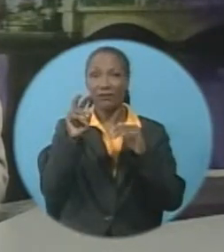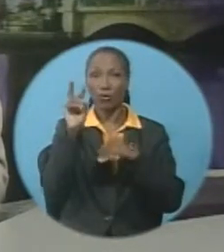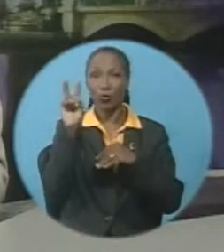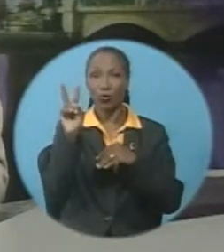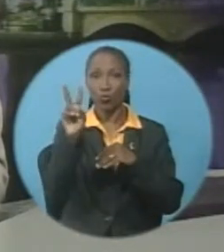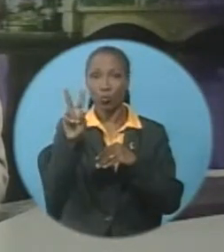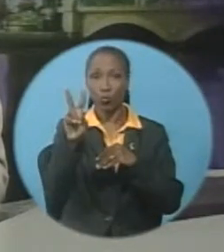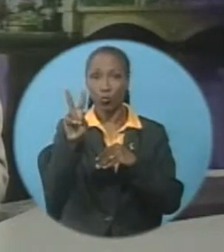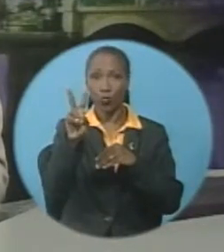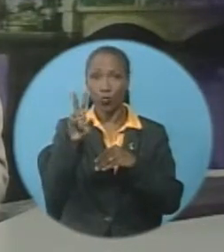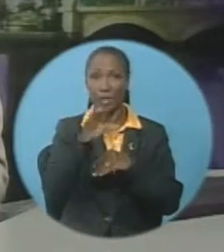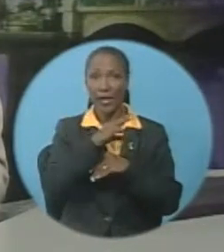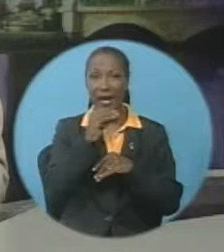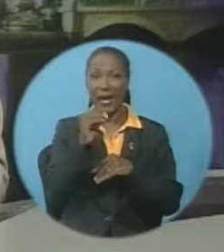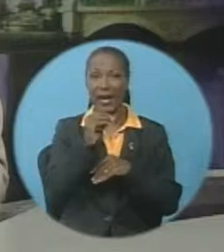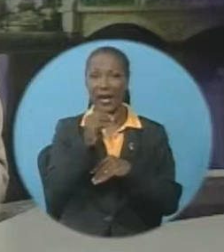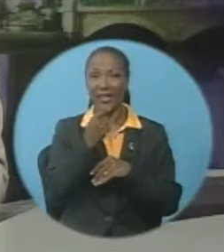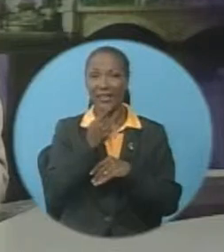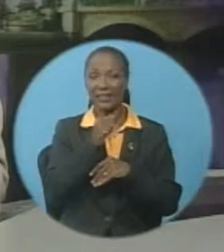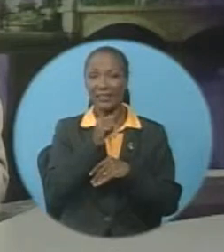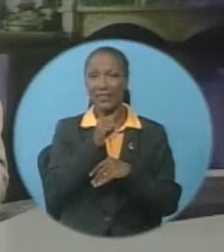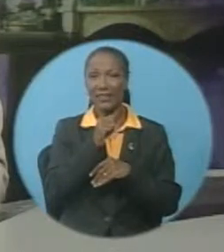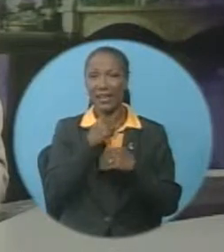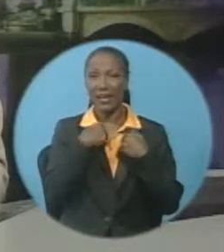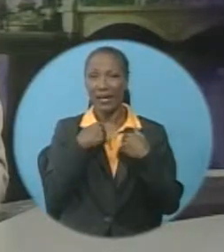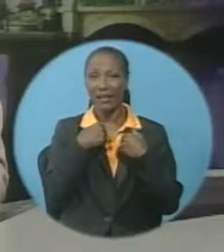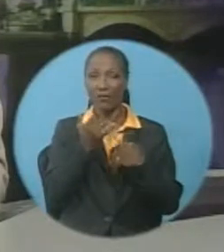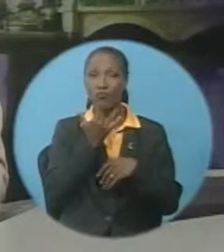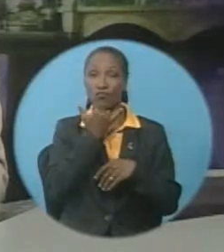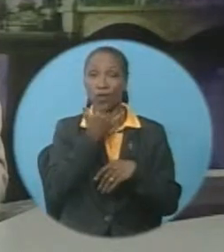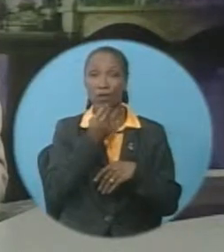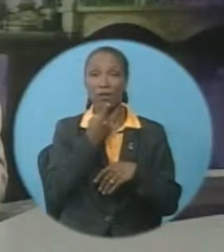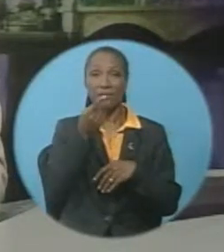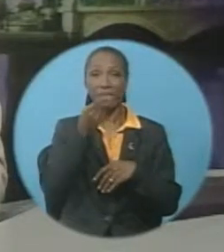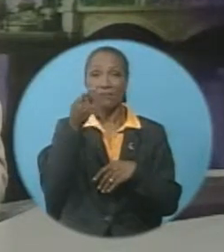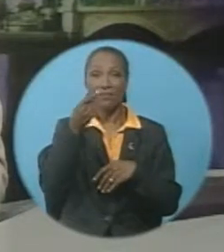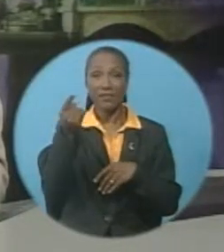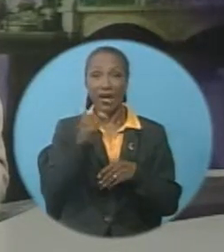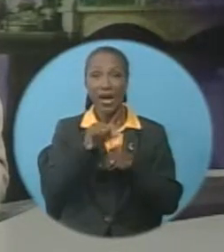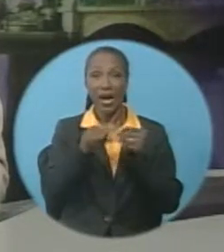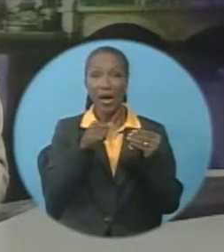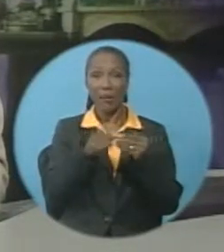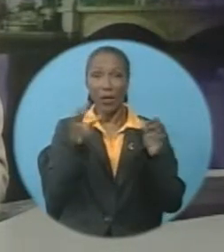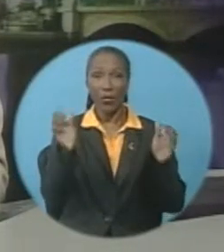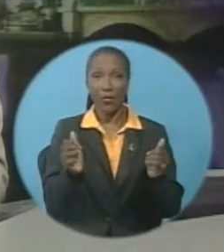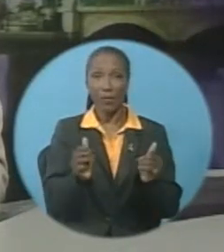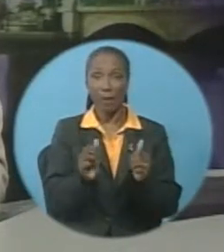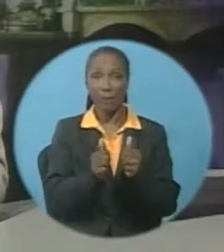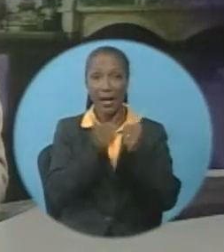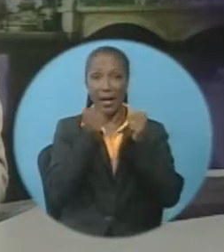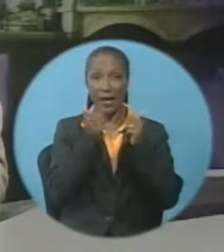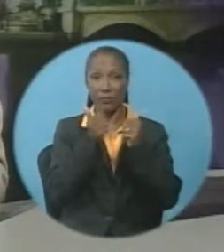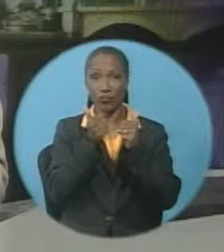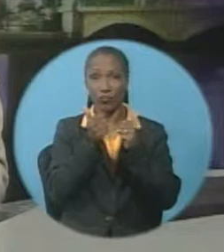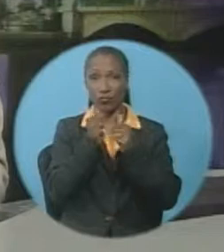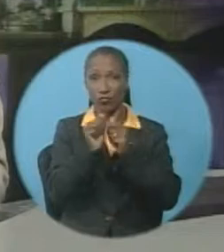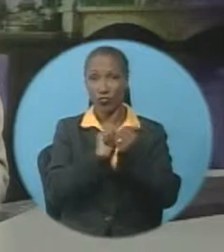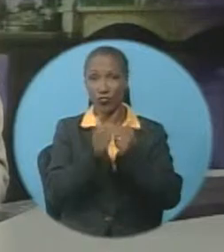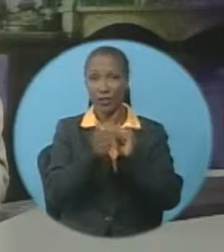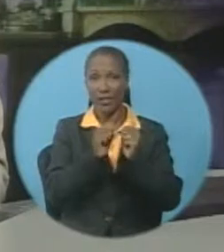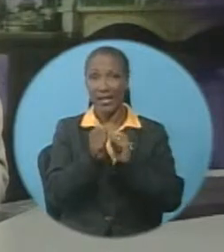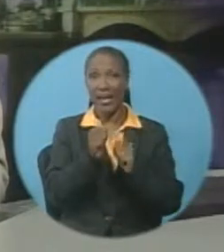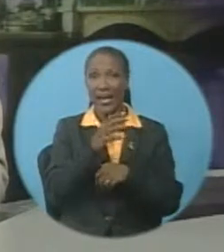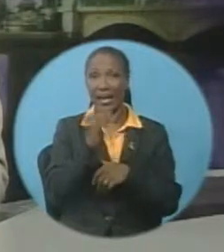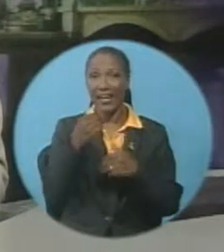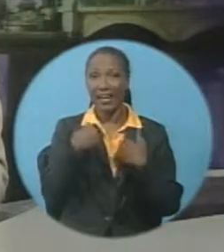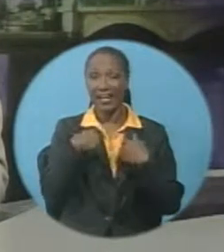criticism of or inappropriate comment on a match-related incident or match official. The Pride manager was fined 65%